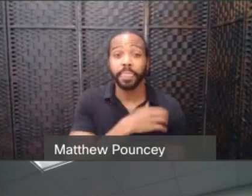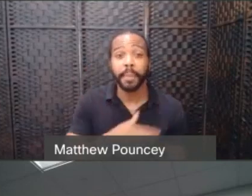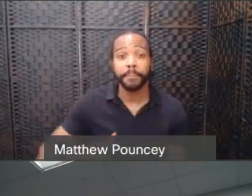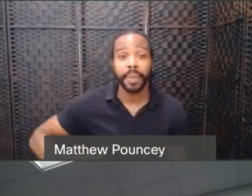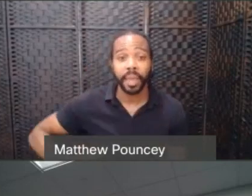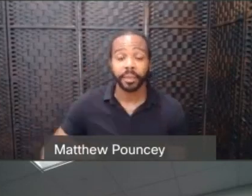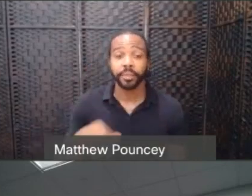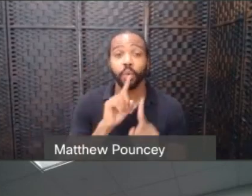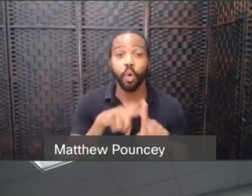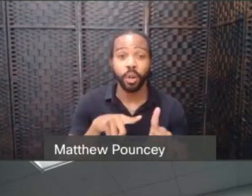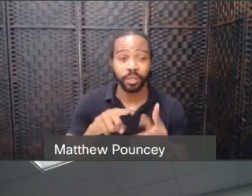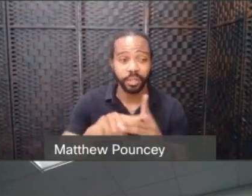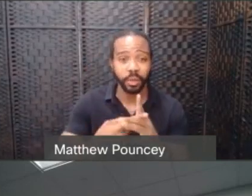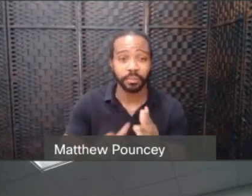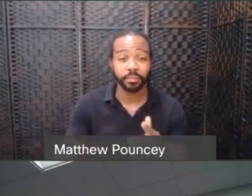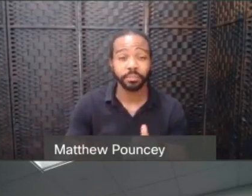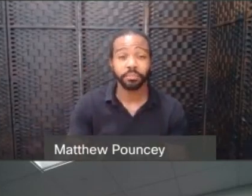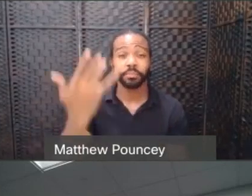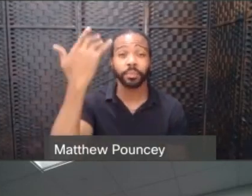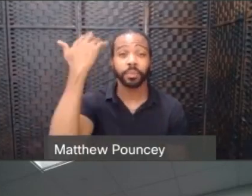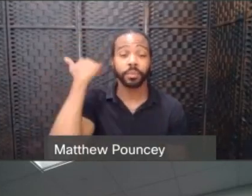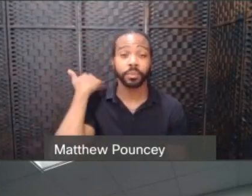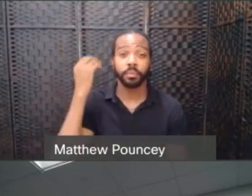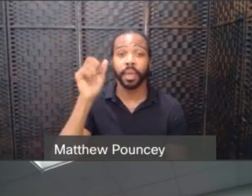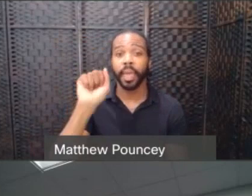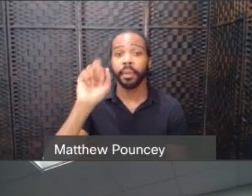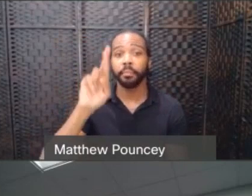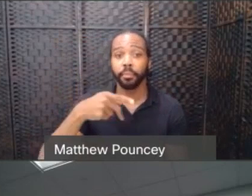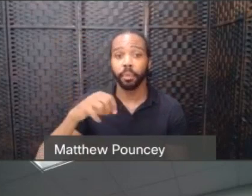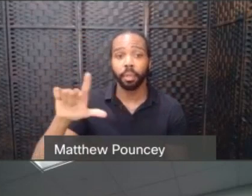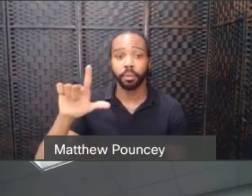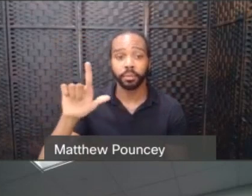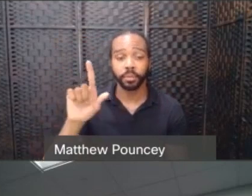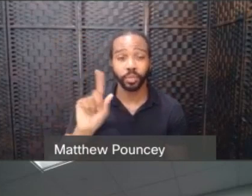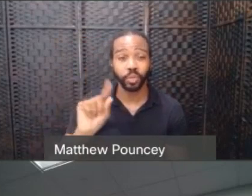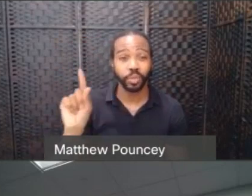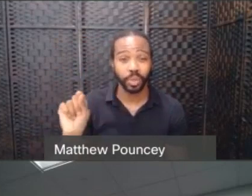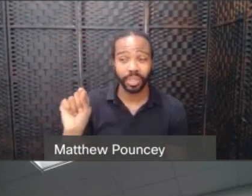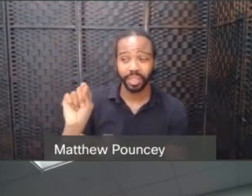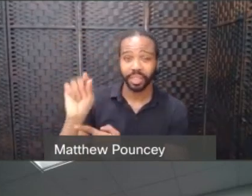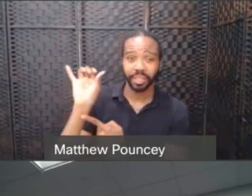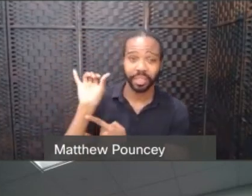starting all the way back in April of 2020 established